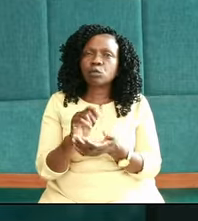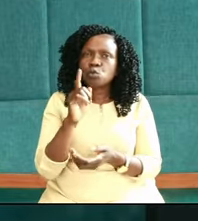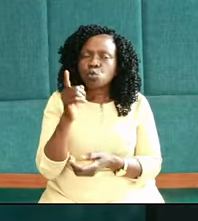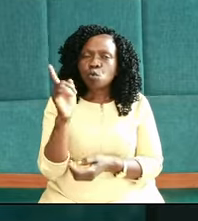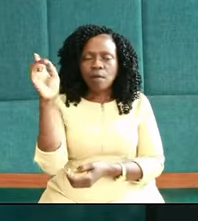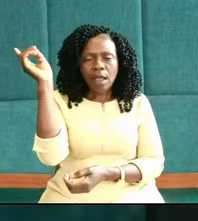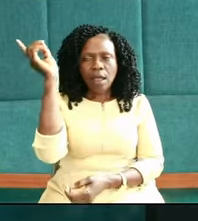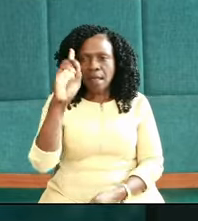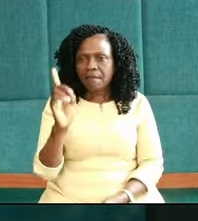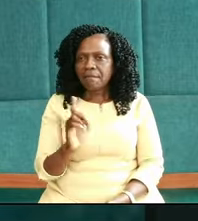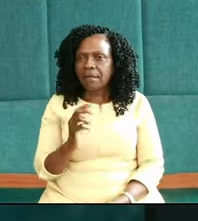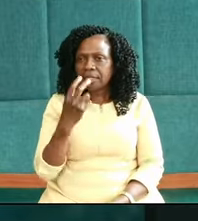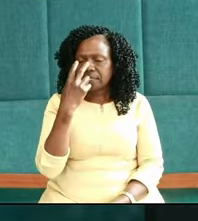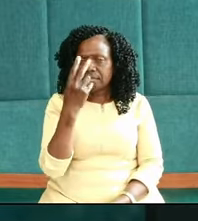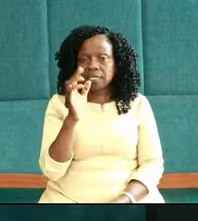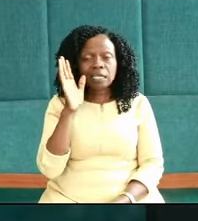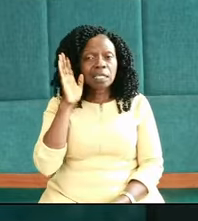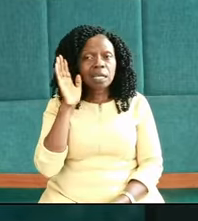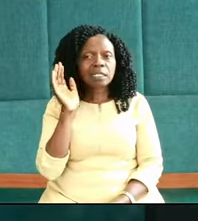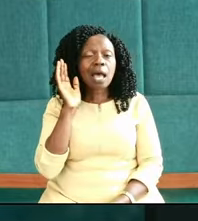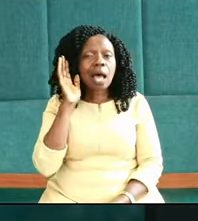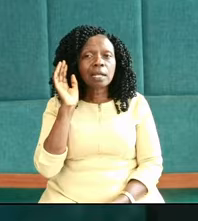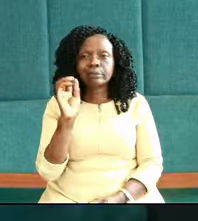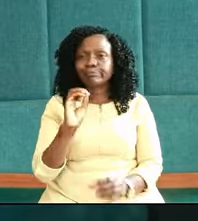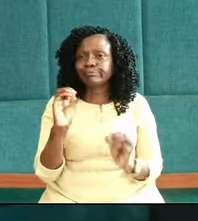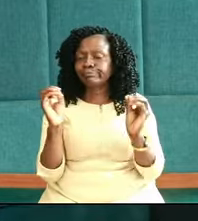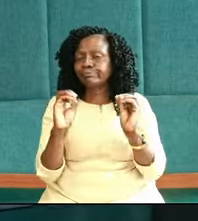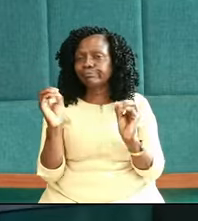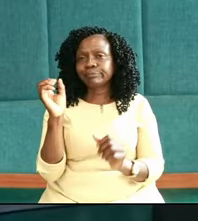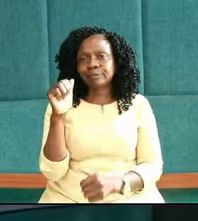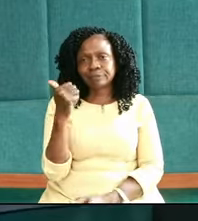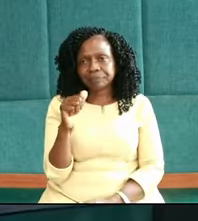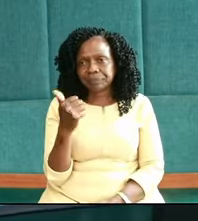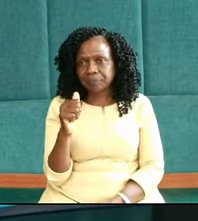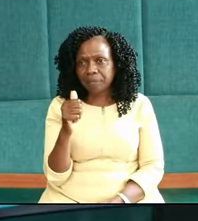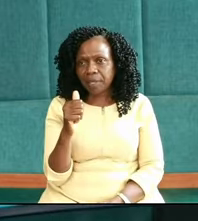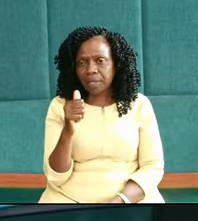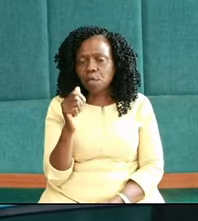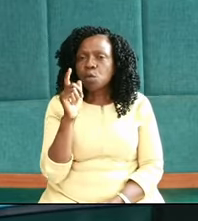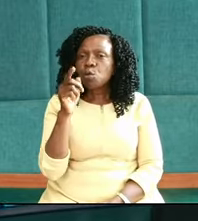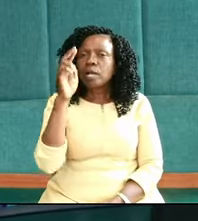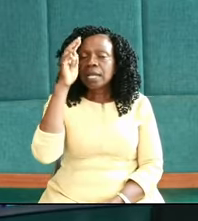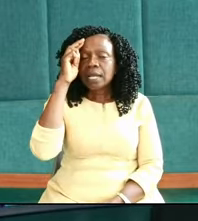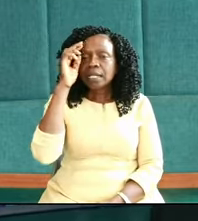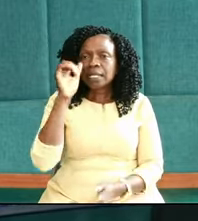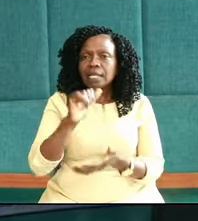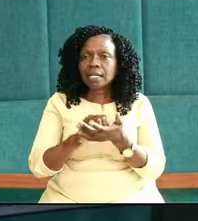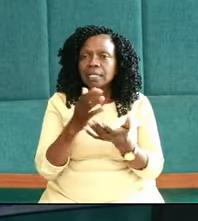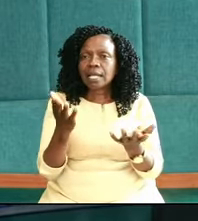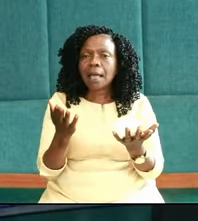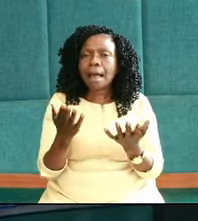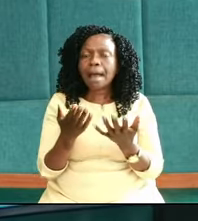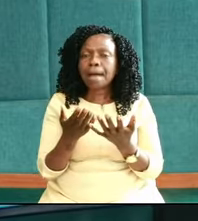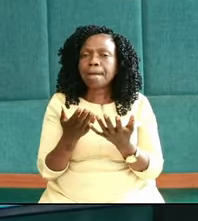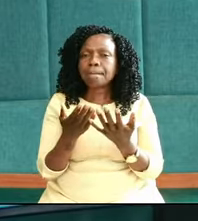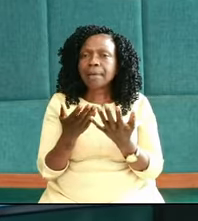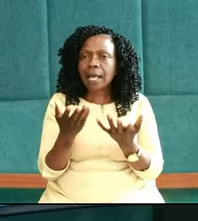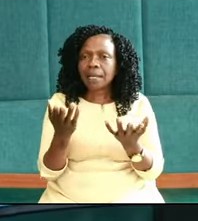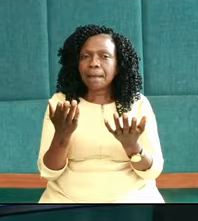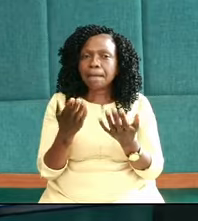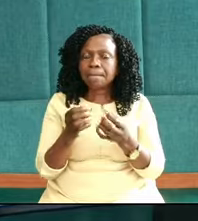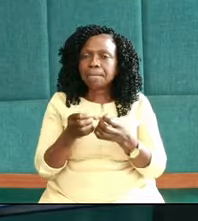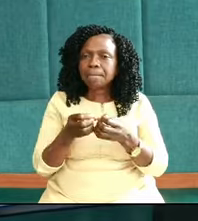seen, ears have never heard, you will realize that there are much more greater